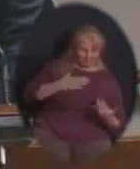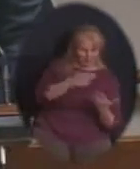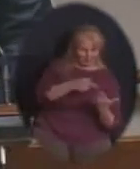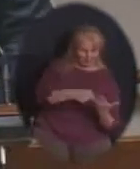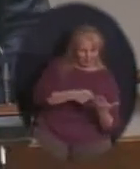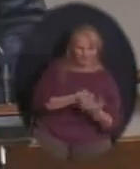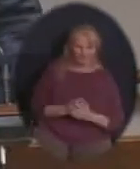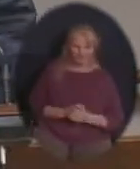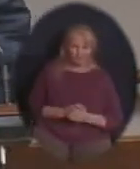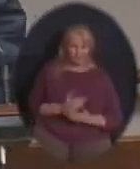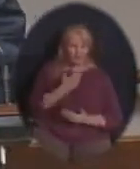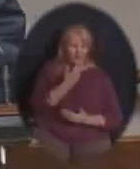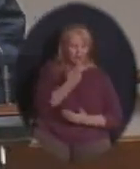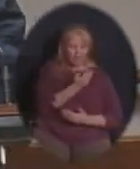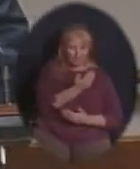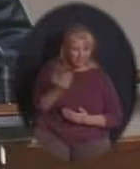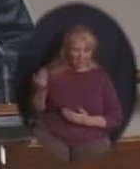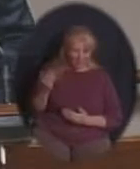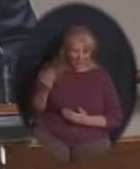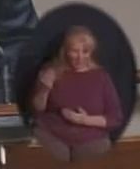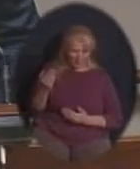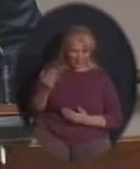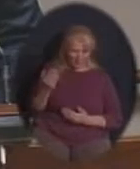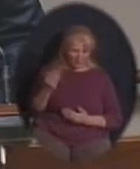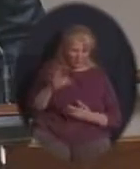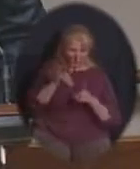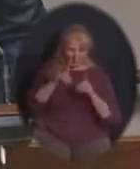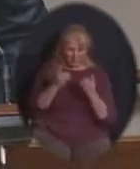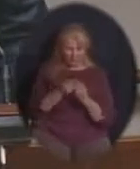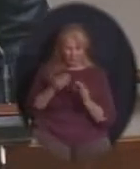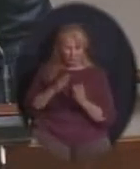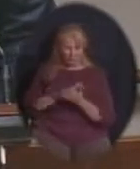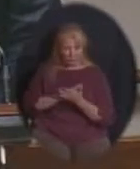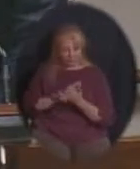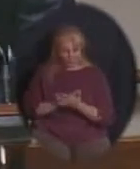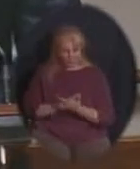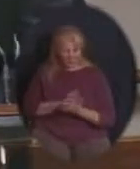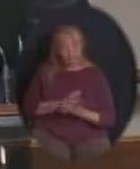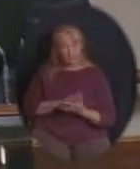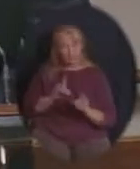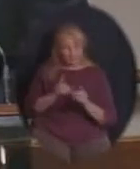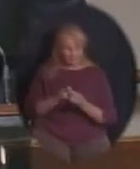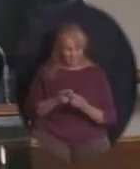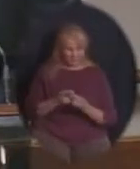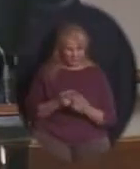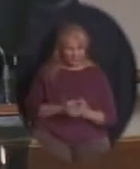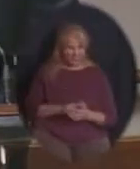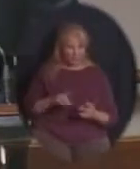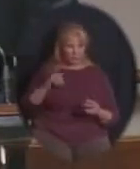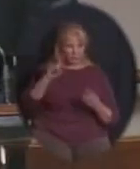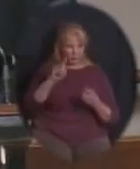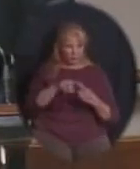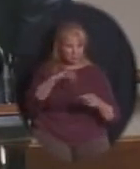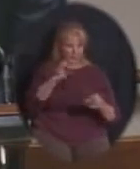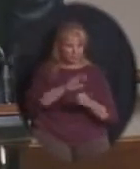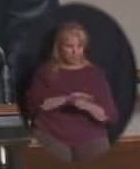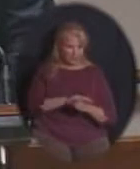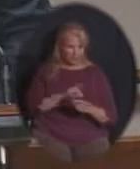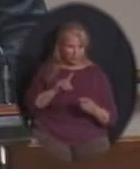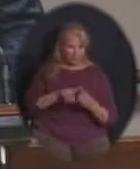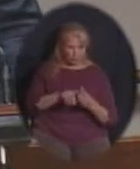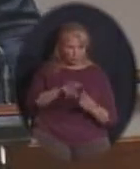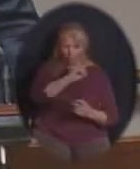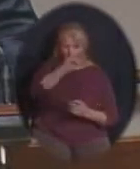District Schools for your commitment to Olathe Reads. The initiative is wonderful support you have